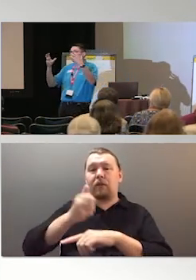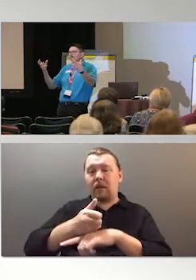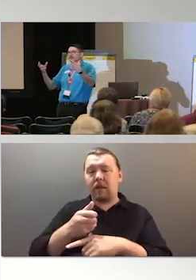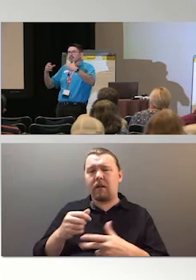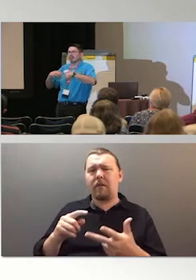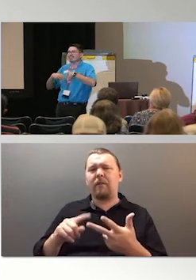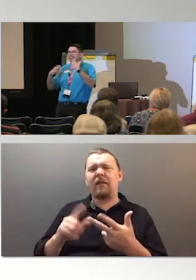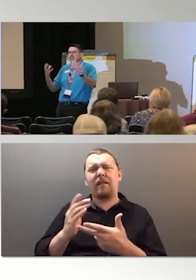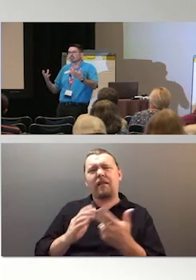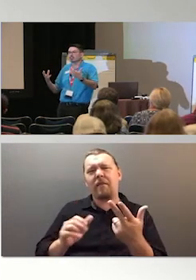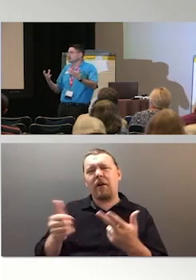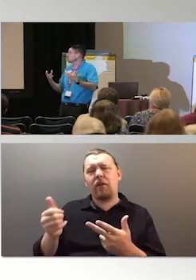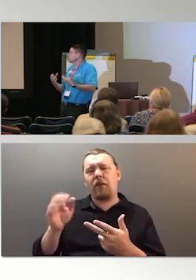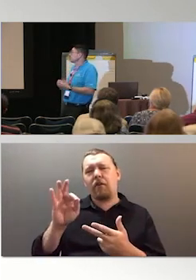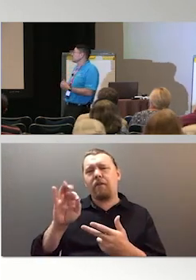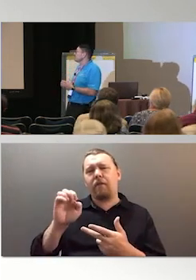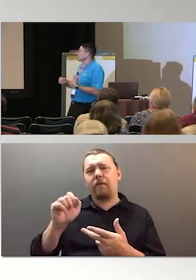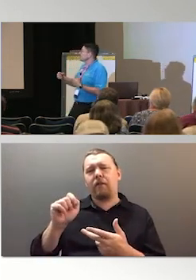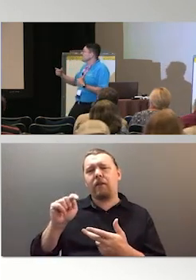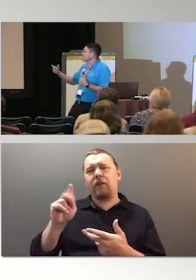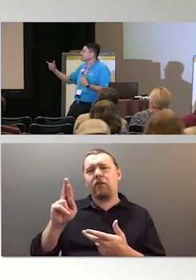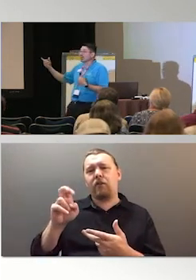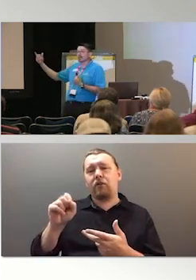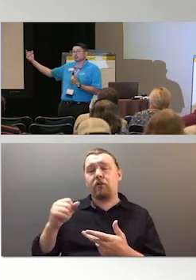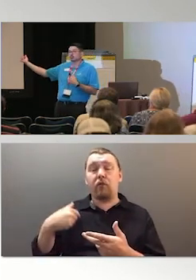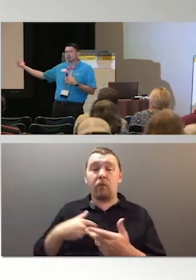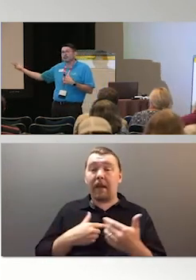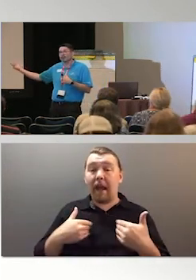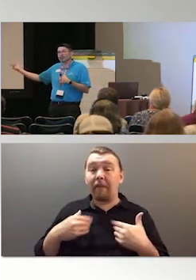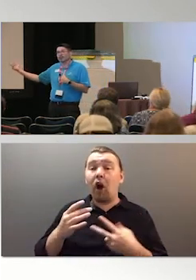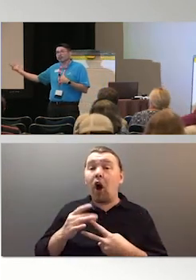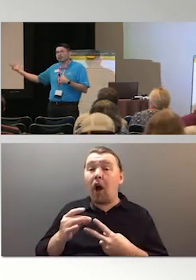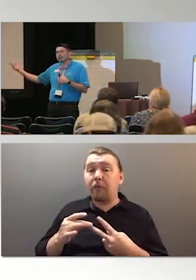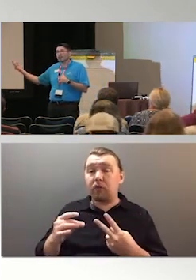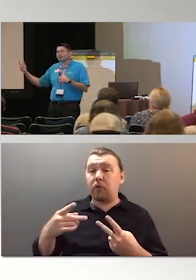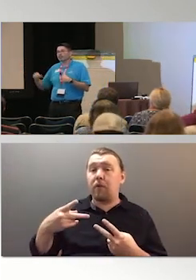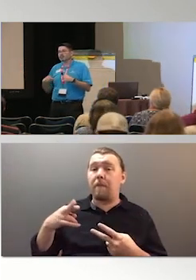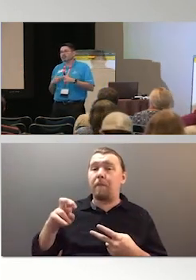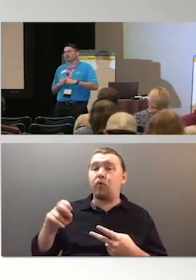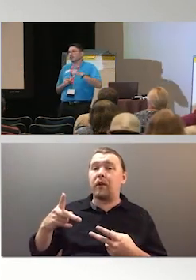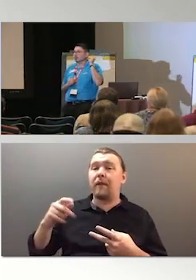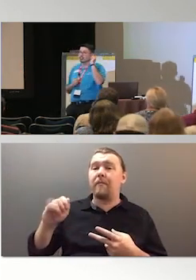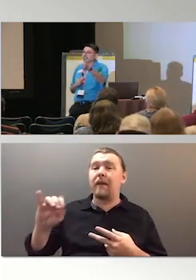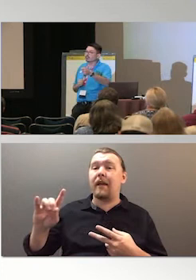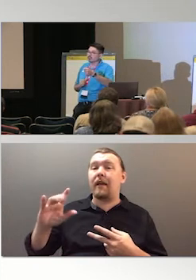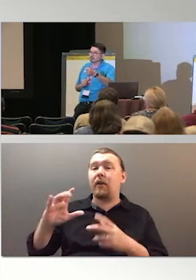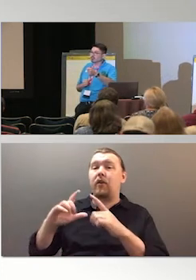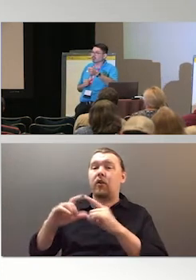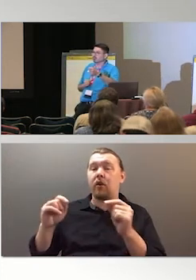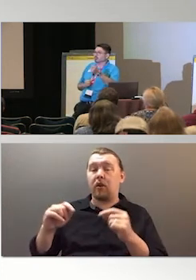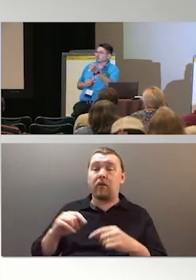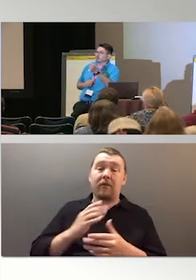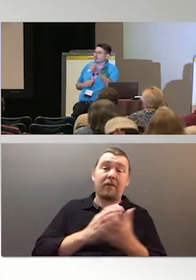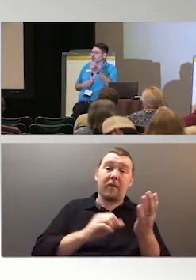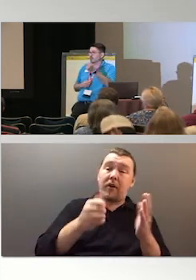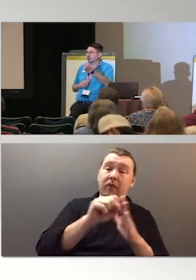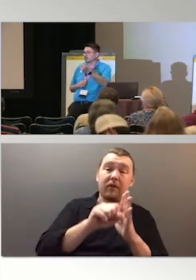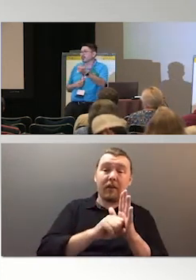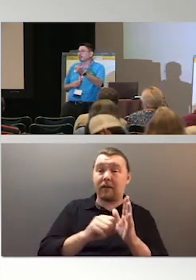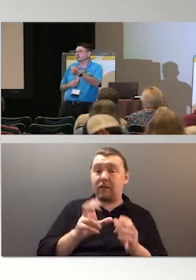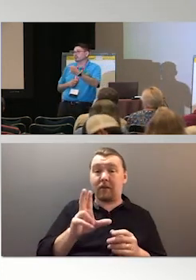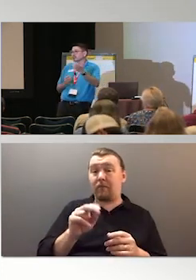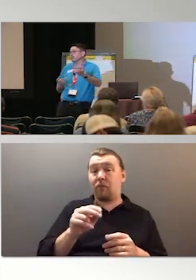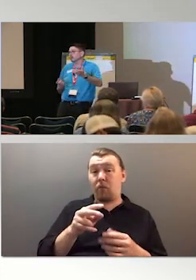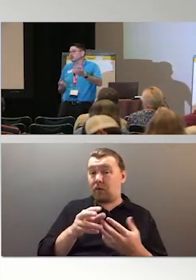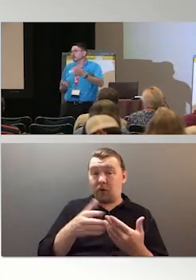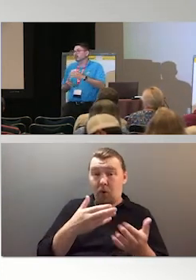types of additional features. For example, we have an optional prepaid card. Some states are like, we're going to give you a debit card whether you like it or not.